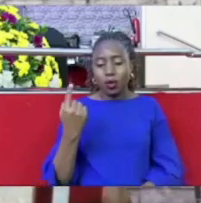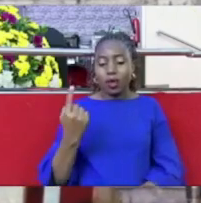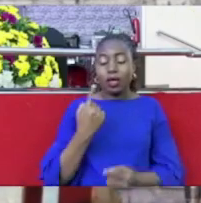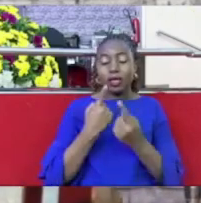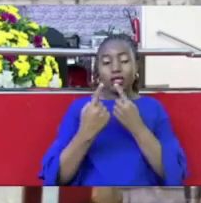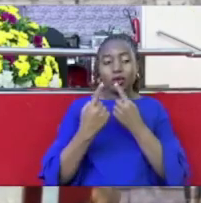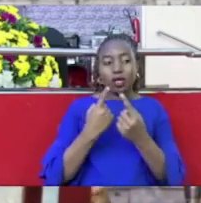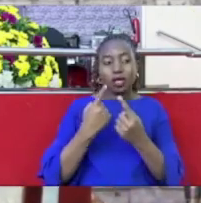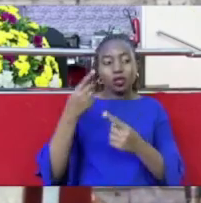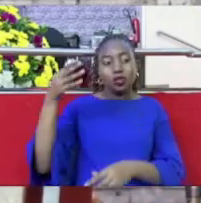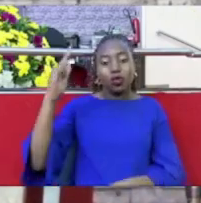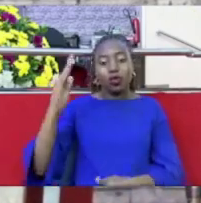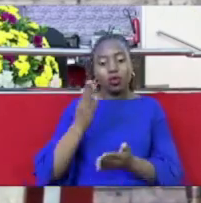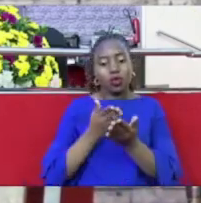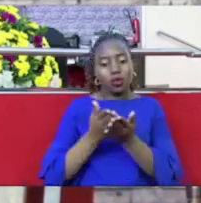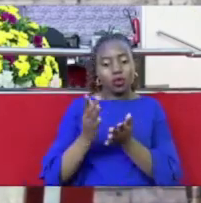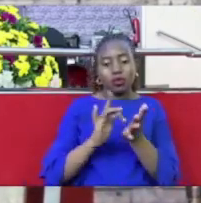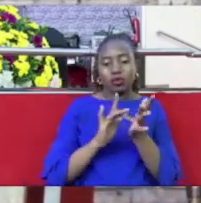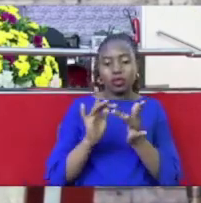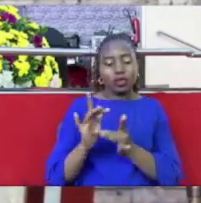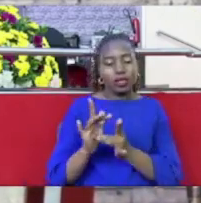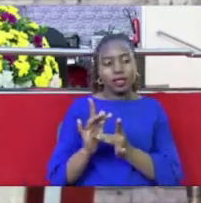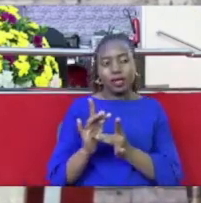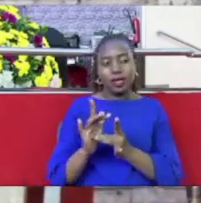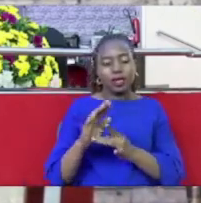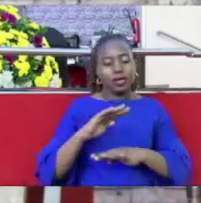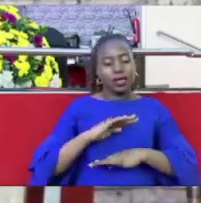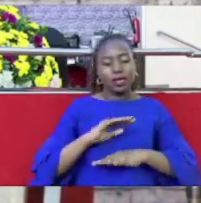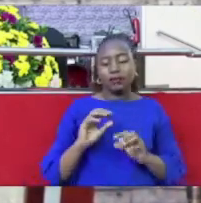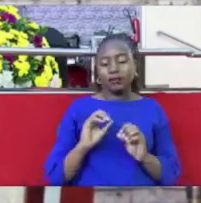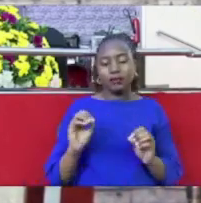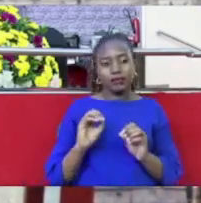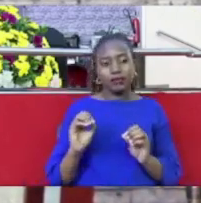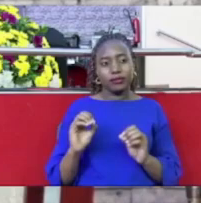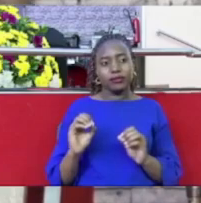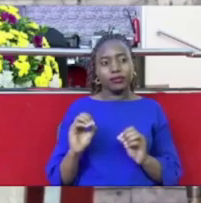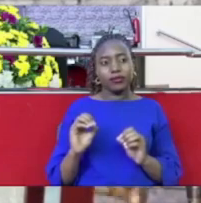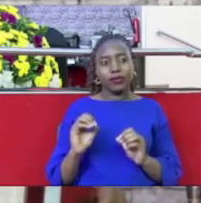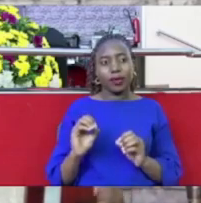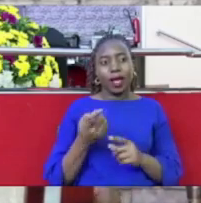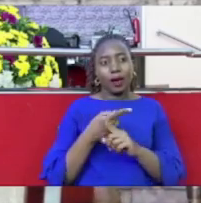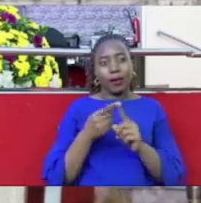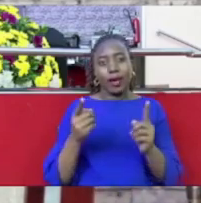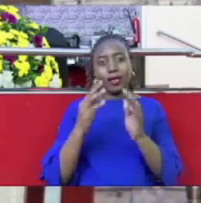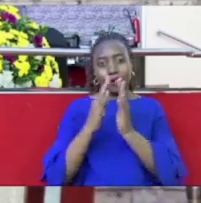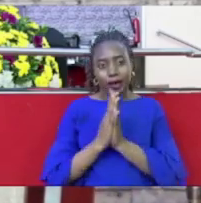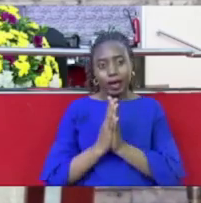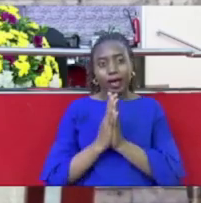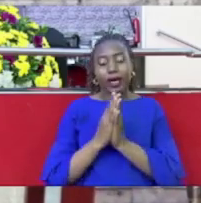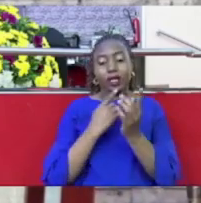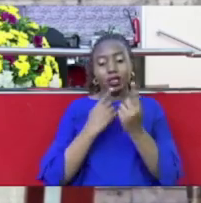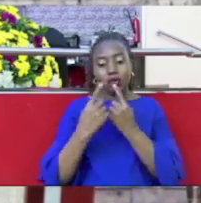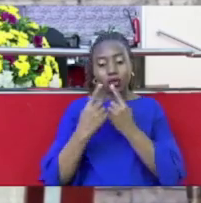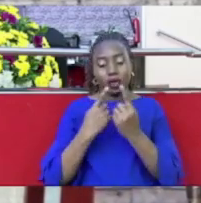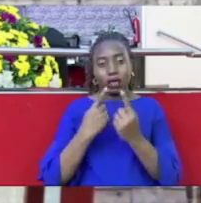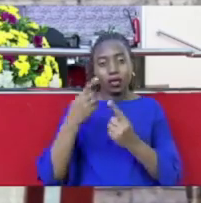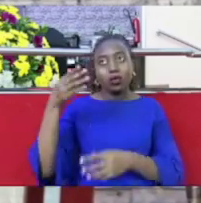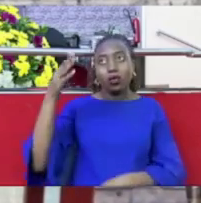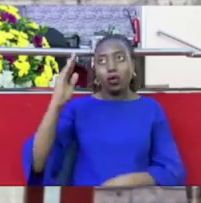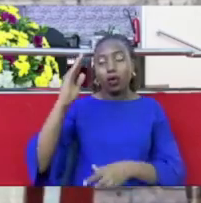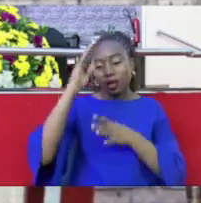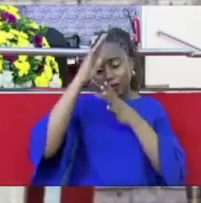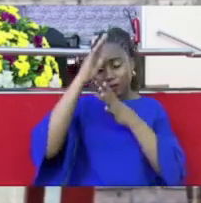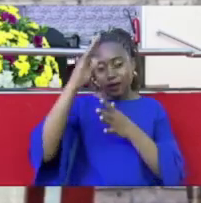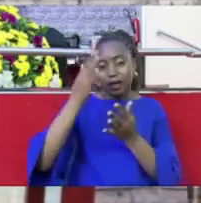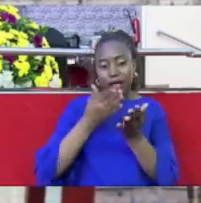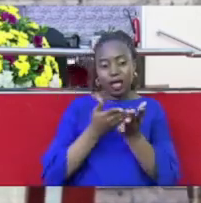only. Na nilikuwa nashiriki kwamba sikuongea na Mungu kupitia Yesu Kristo pekee. But prayer is talking to God the Father through Jesus Christ. Lakini ni